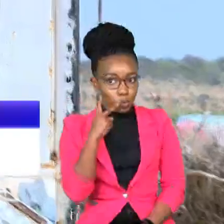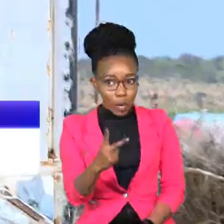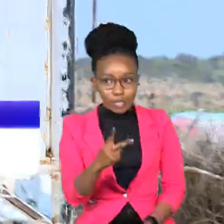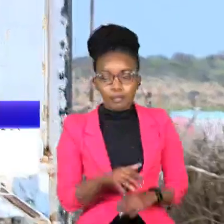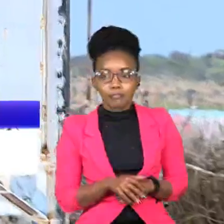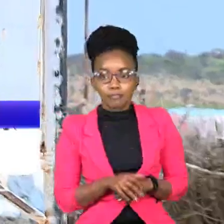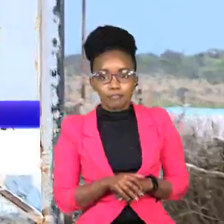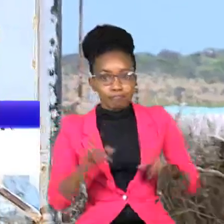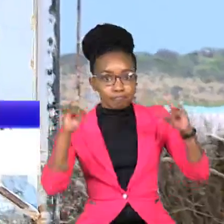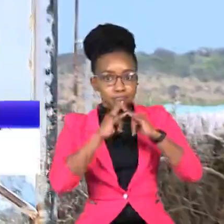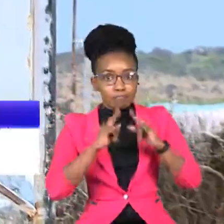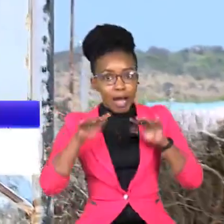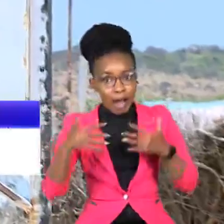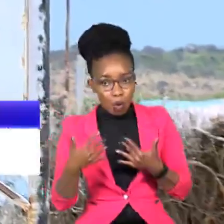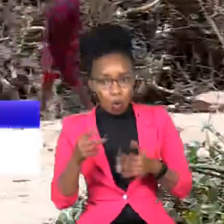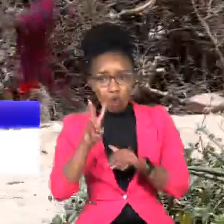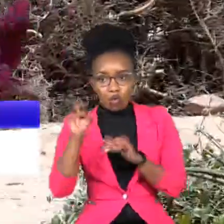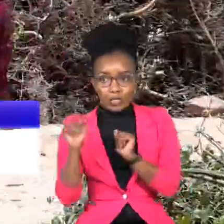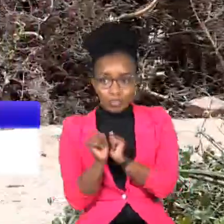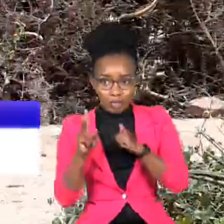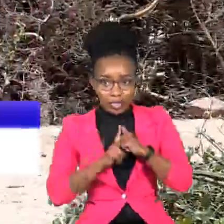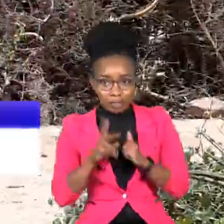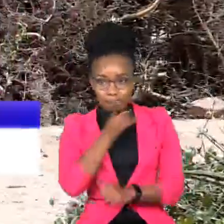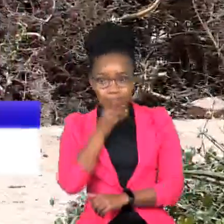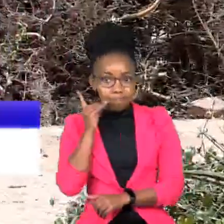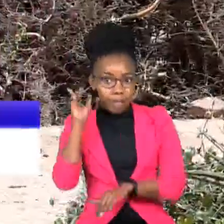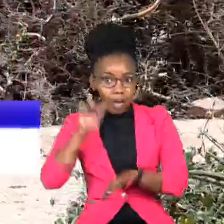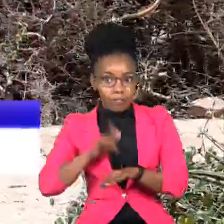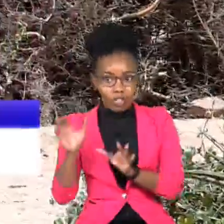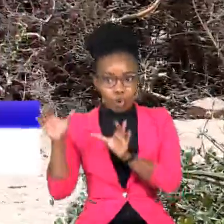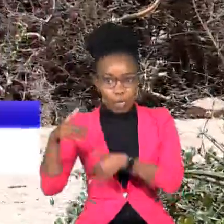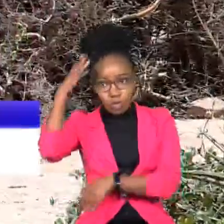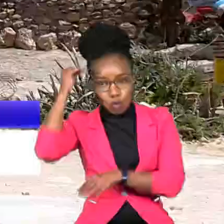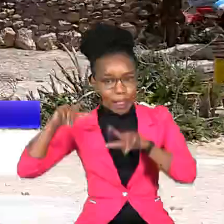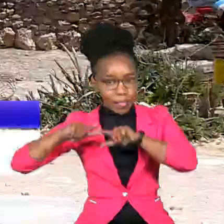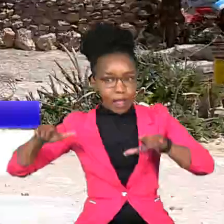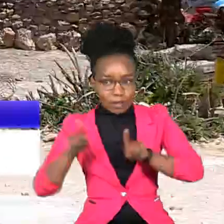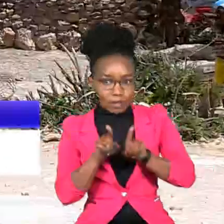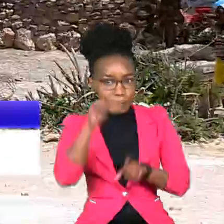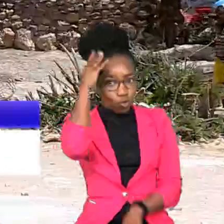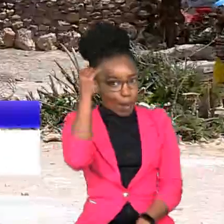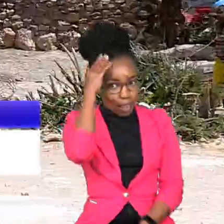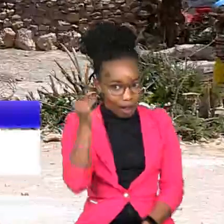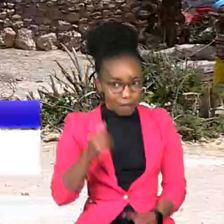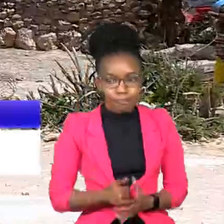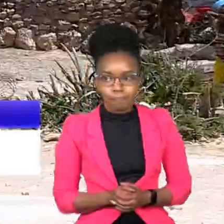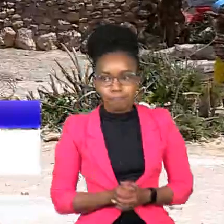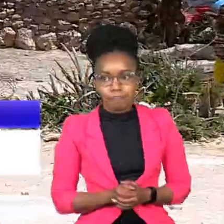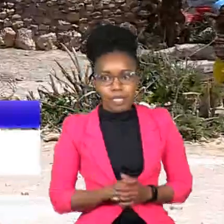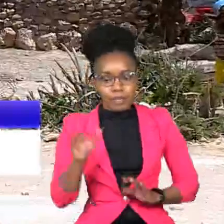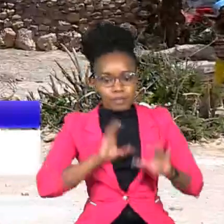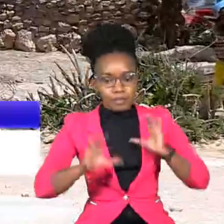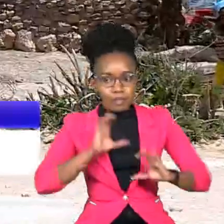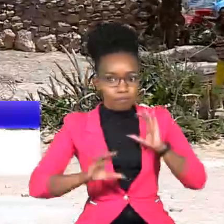to be set up during the 2017 drought that hit most communities in Somaliland and Somalia. The residents